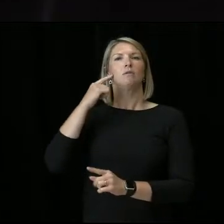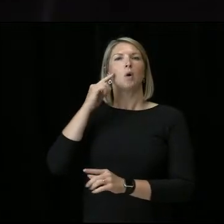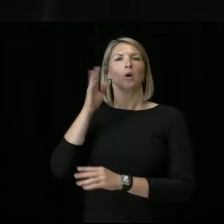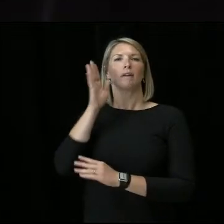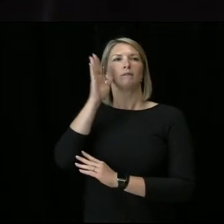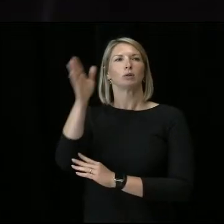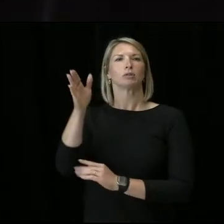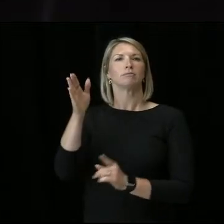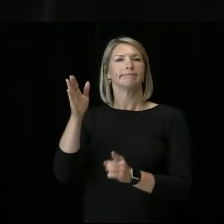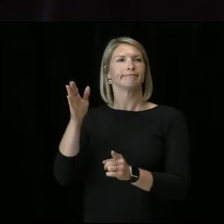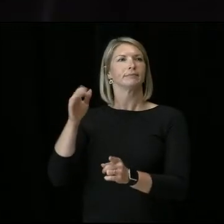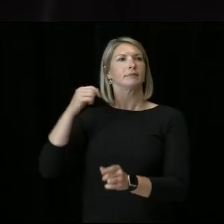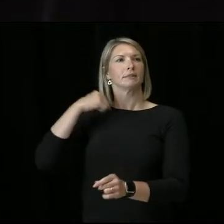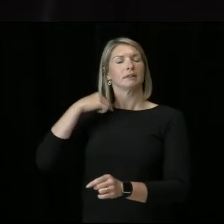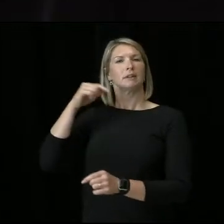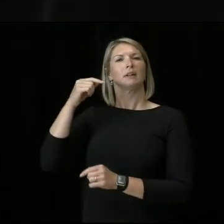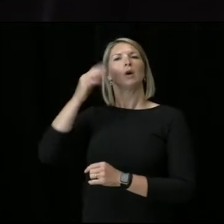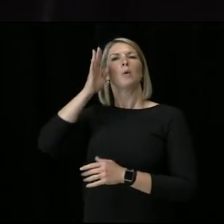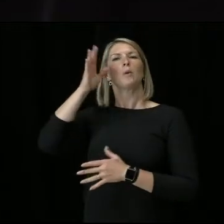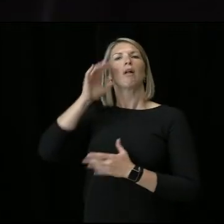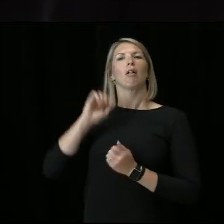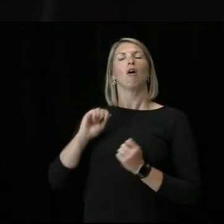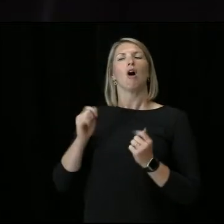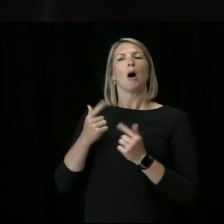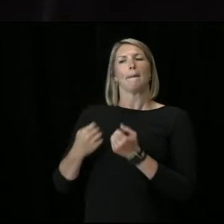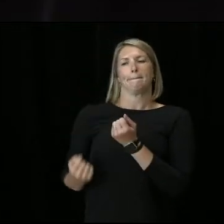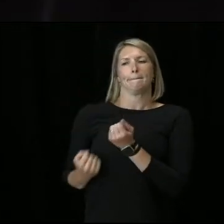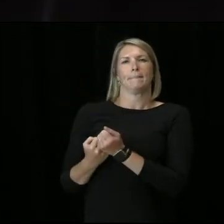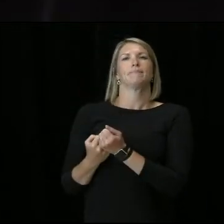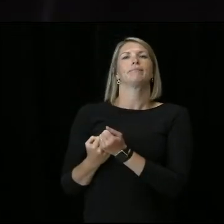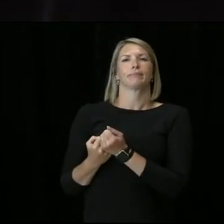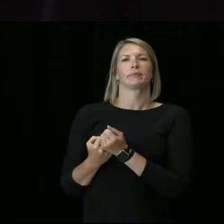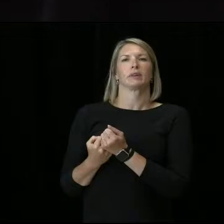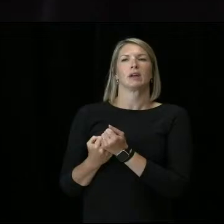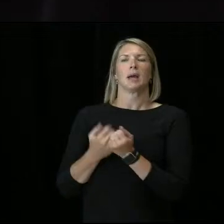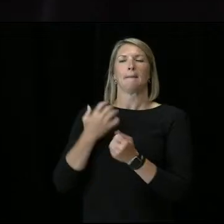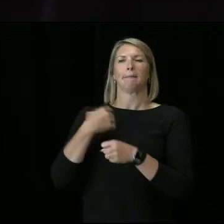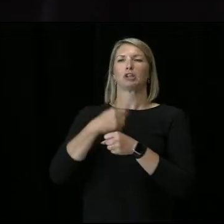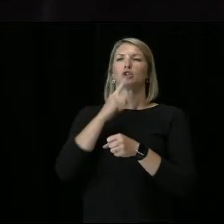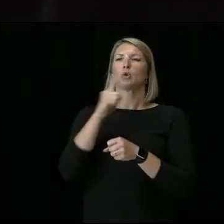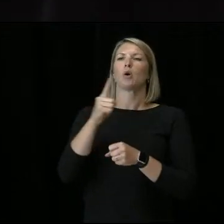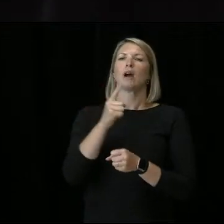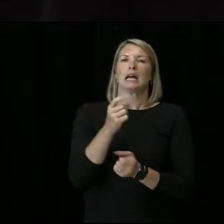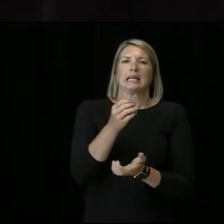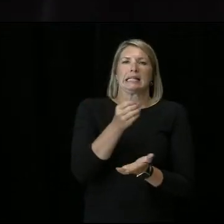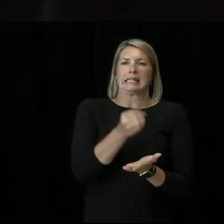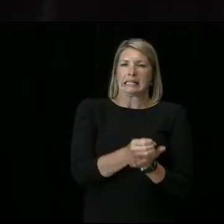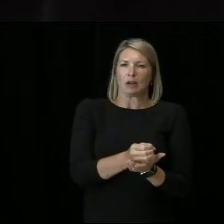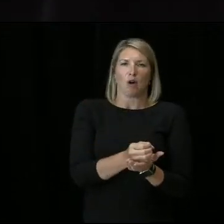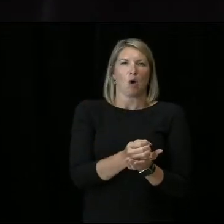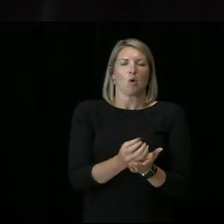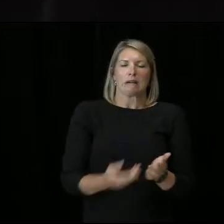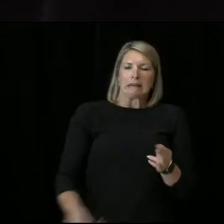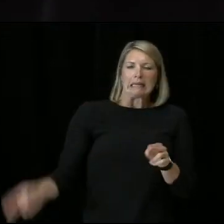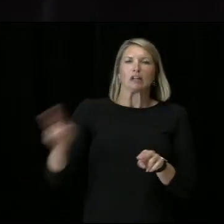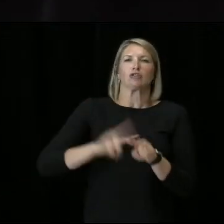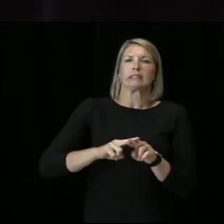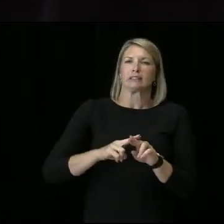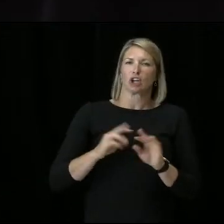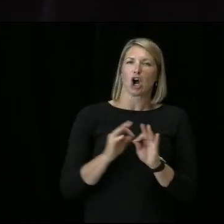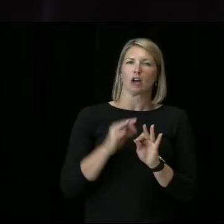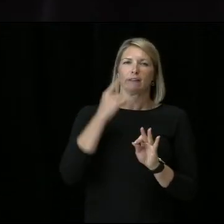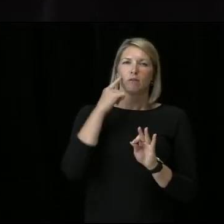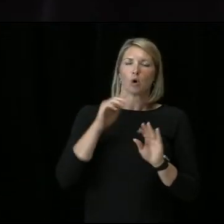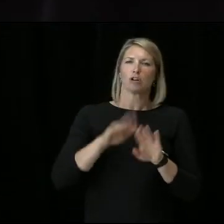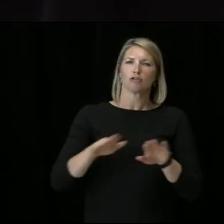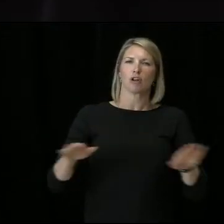we move into a brighter future beyond COVID, towards net zero and towards shared prosperity for all of us. C'est toujours un grand